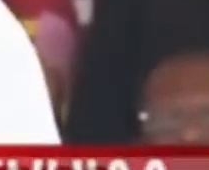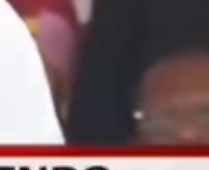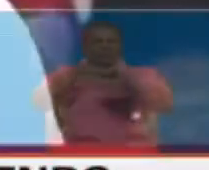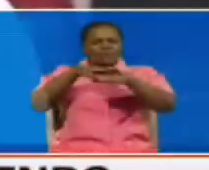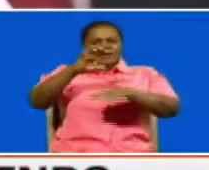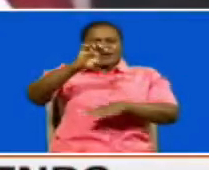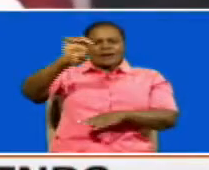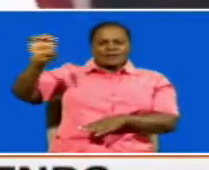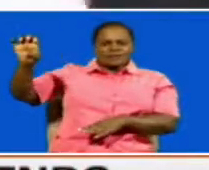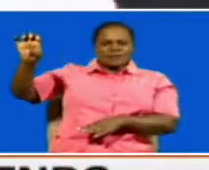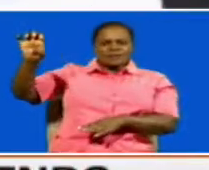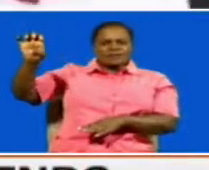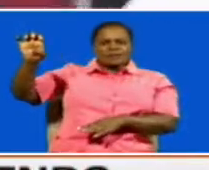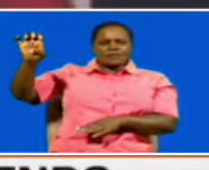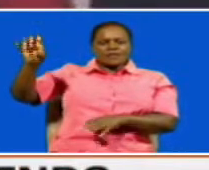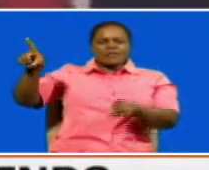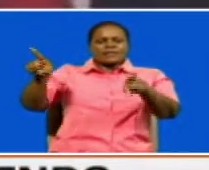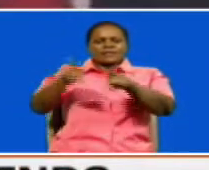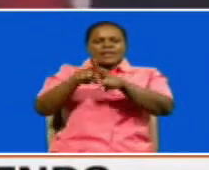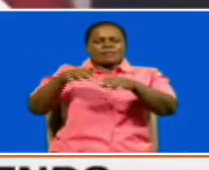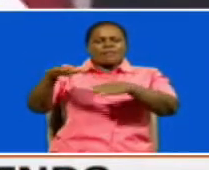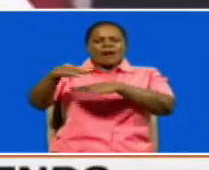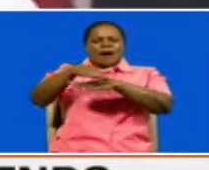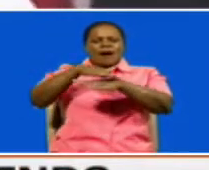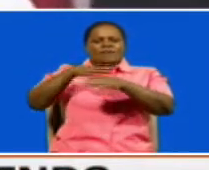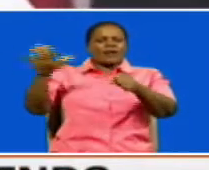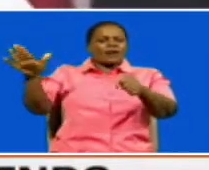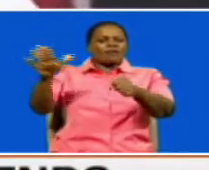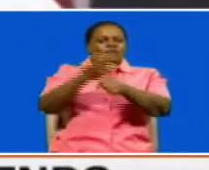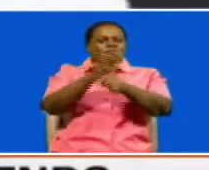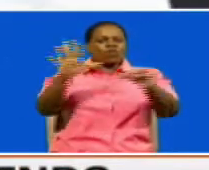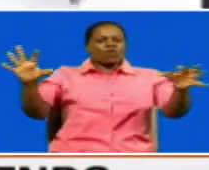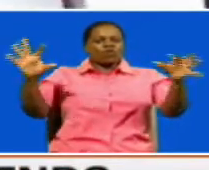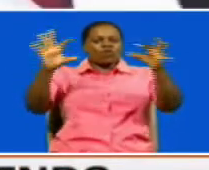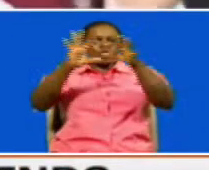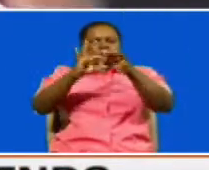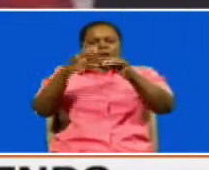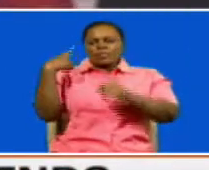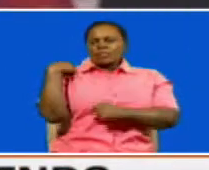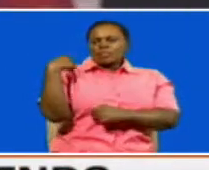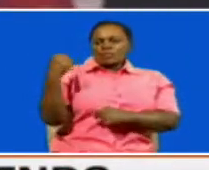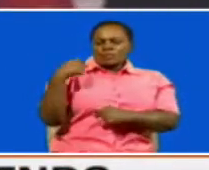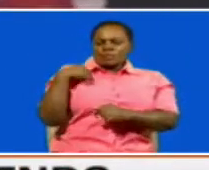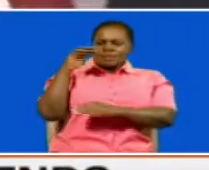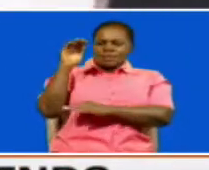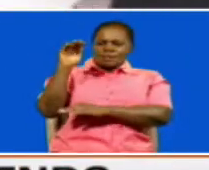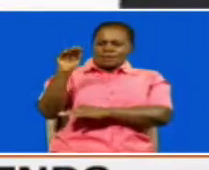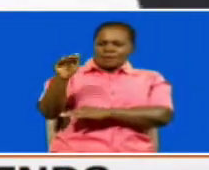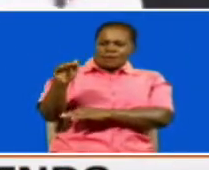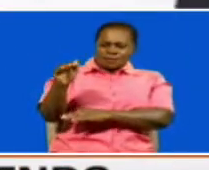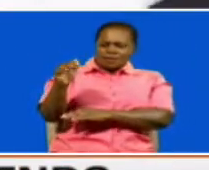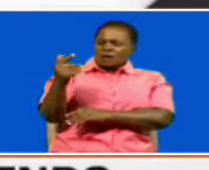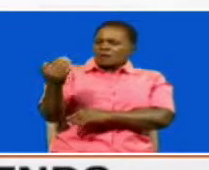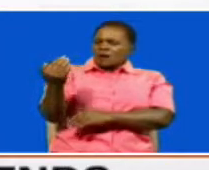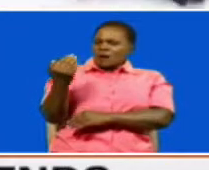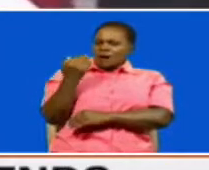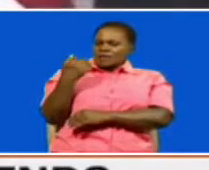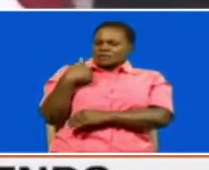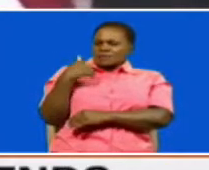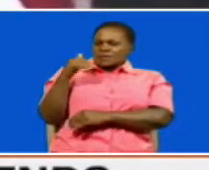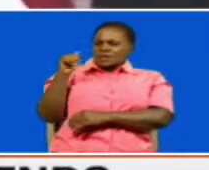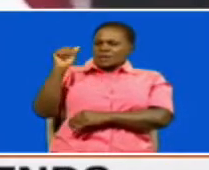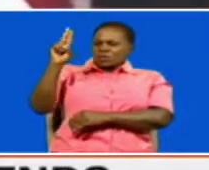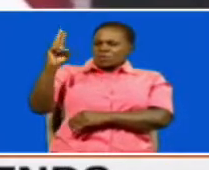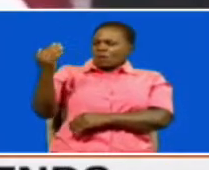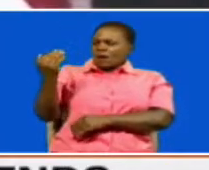Mashariki na hata Afrika yote mzima. Najuzi mimi niliulizwa na mkuu wa African